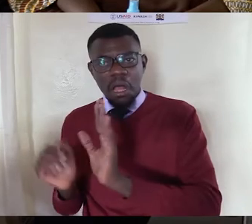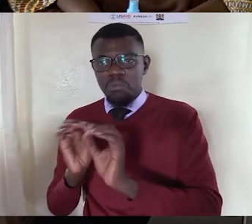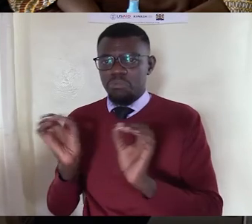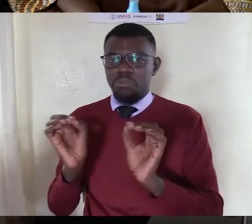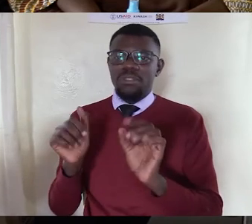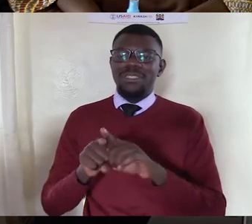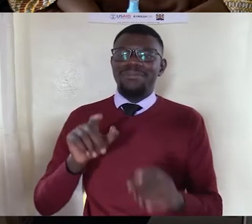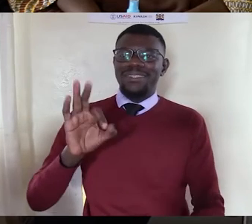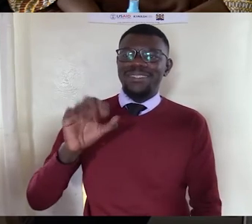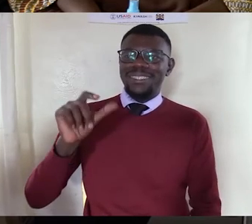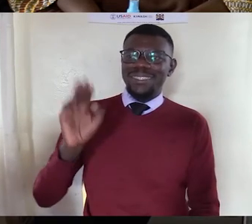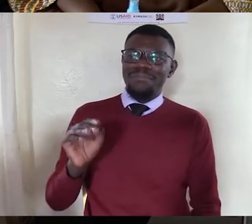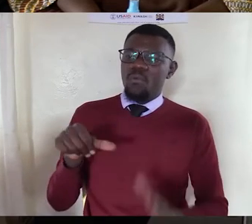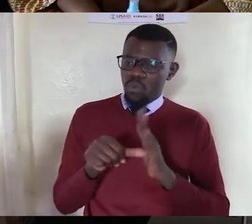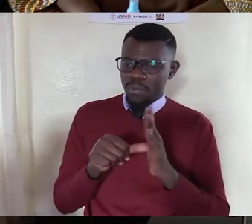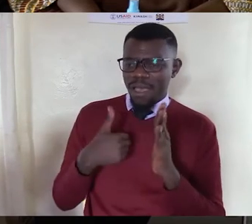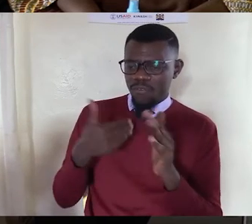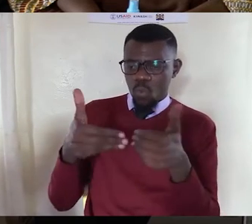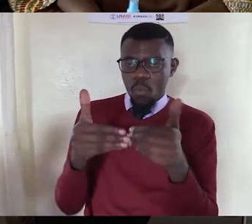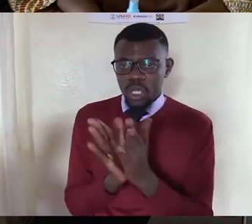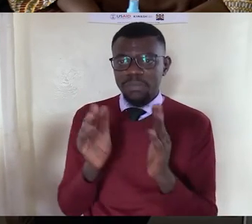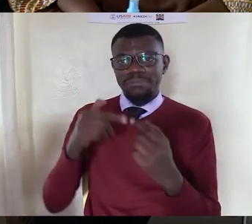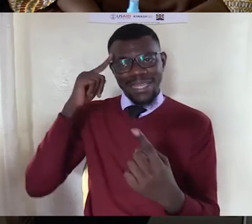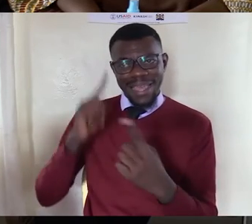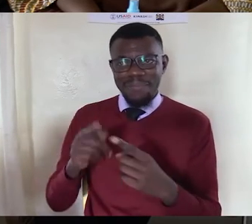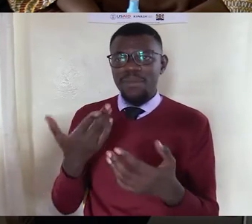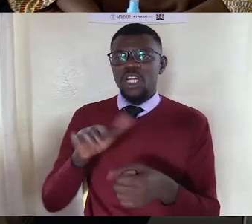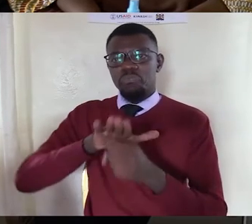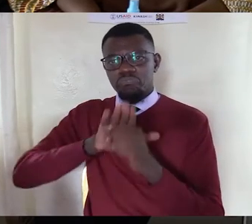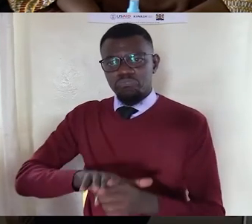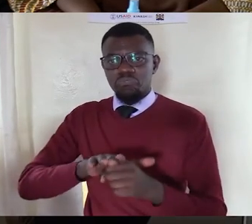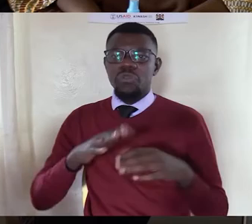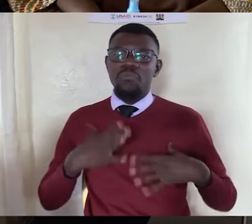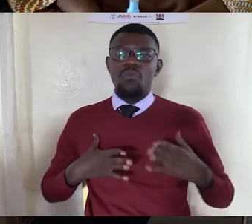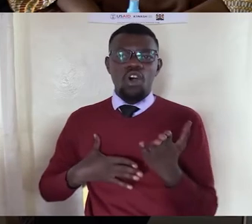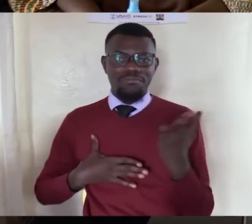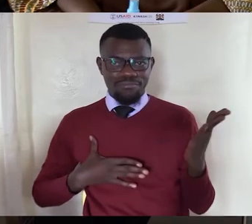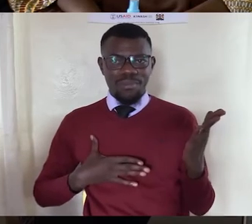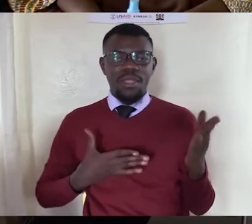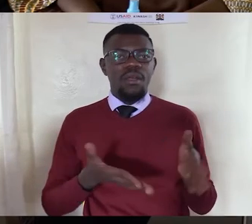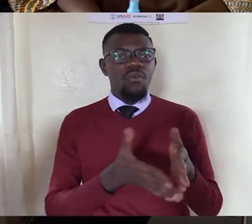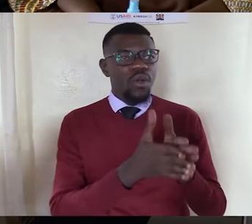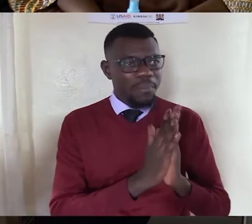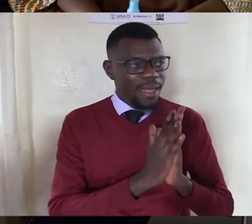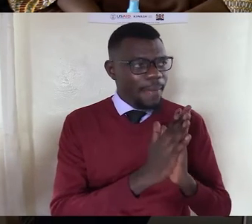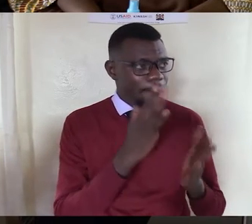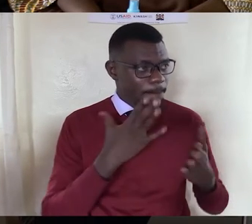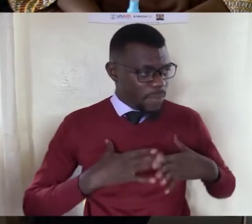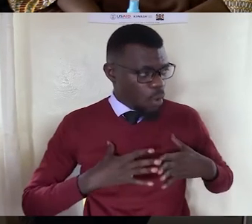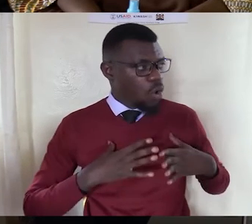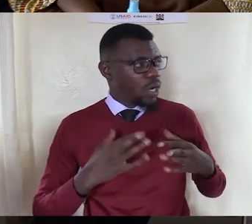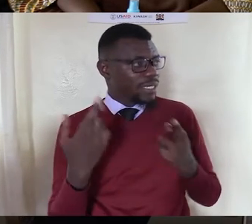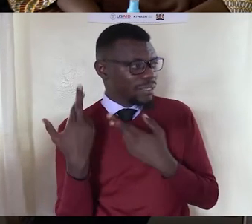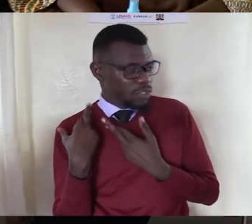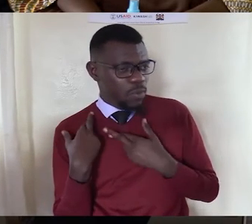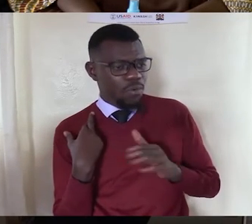FGM forced on communities simply to intimidate them in one way or the other. Our prayer is that the duty bearers will do their due diligence